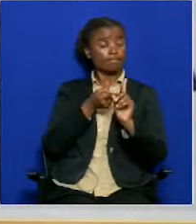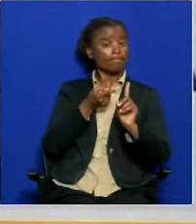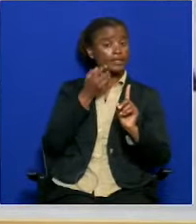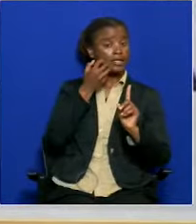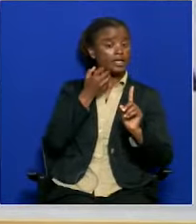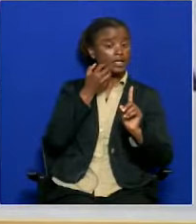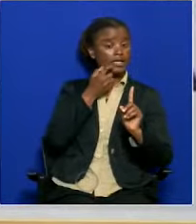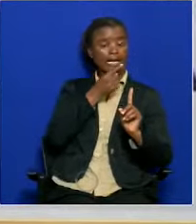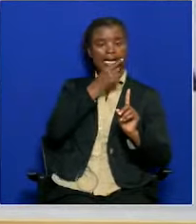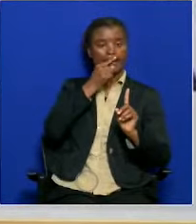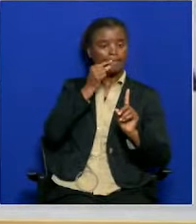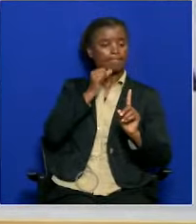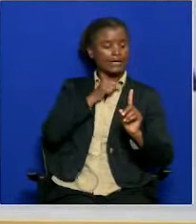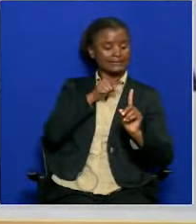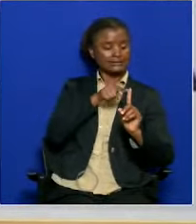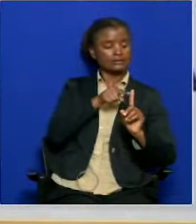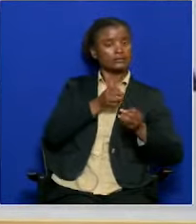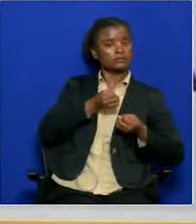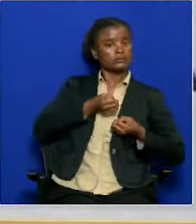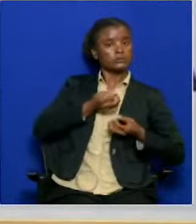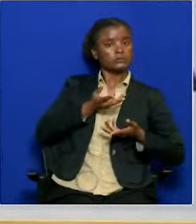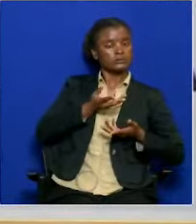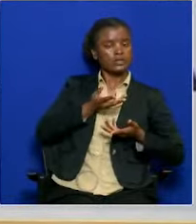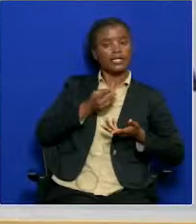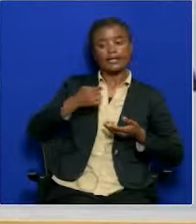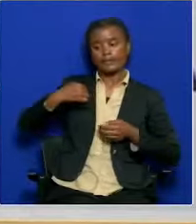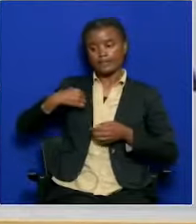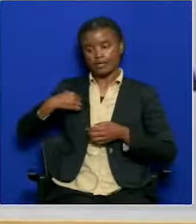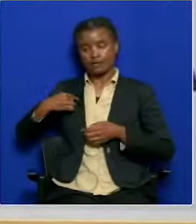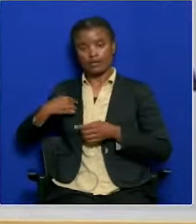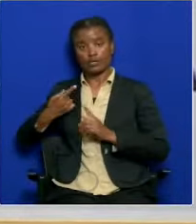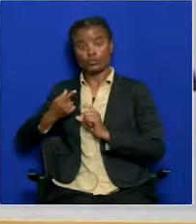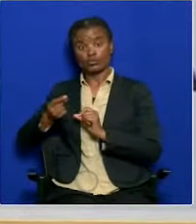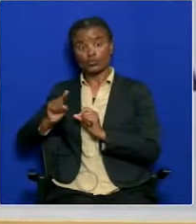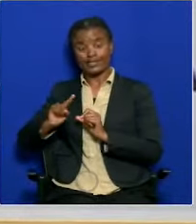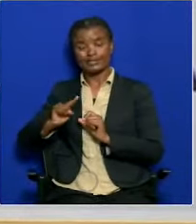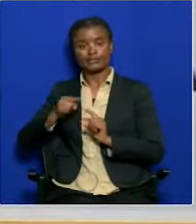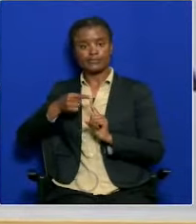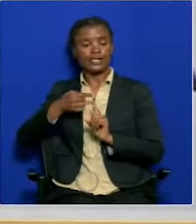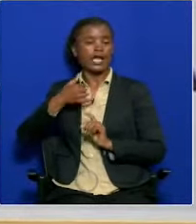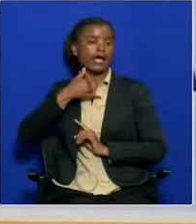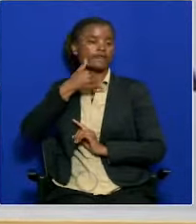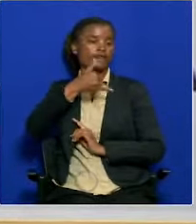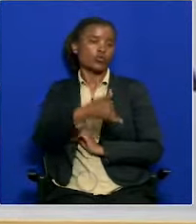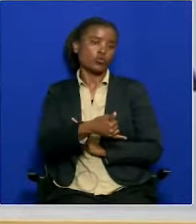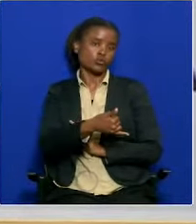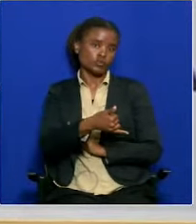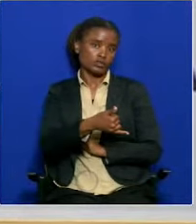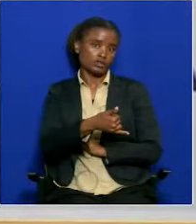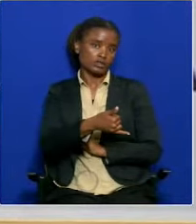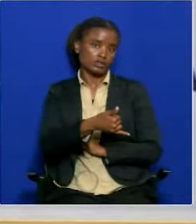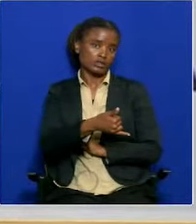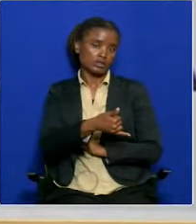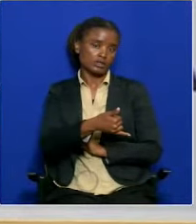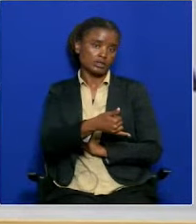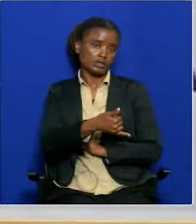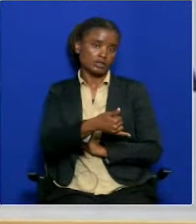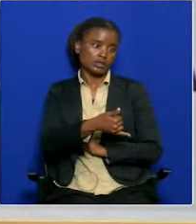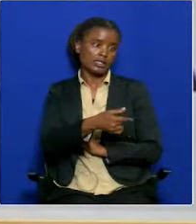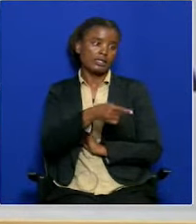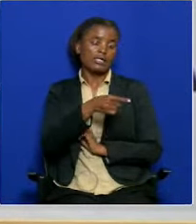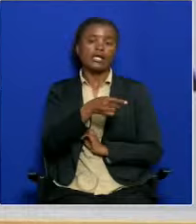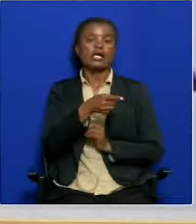phoned him to say, we must only talk about which is work related. So,